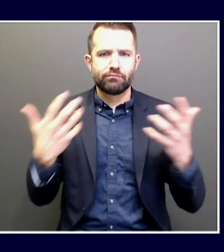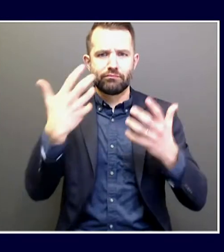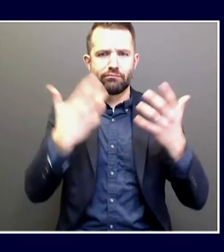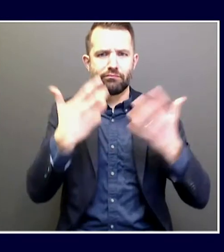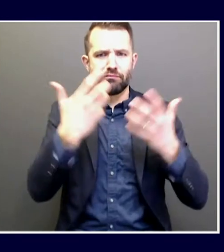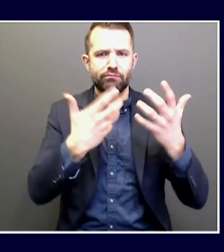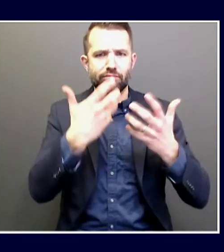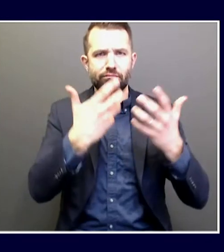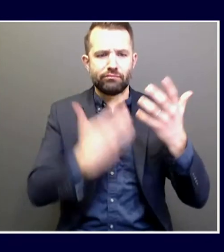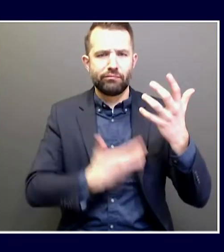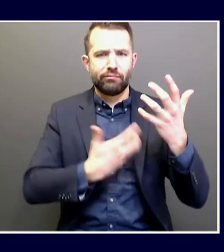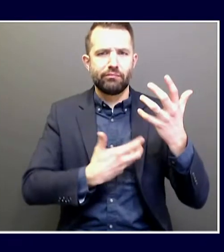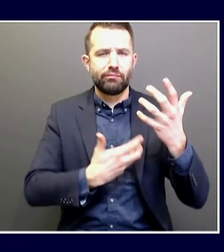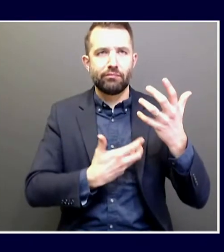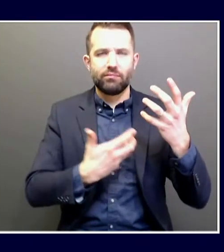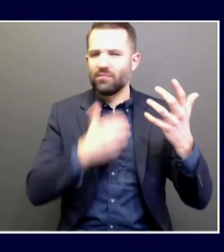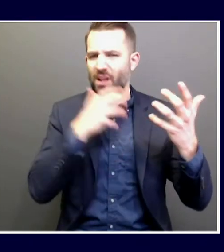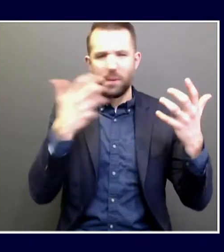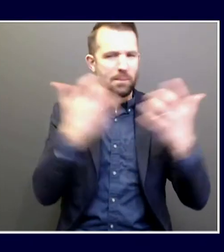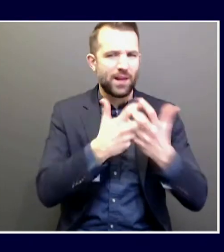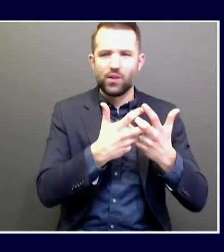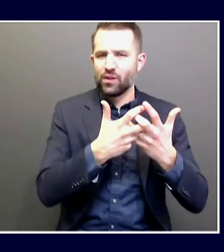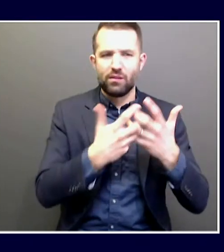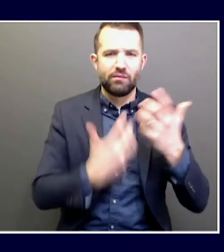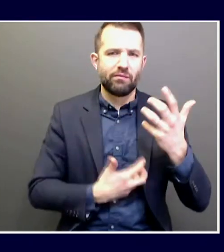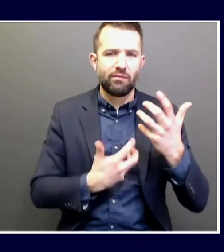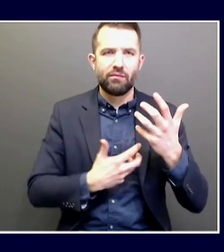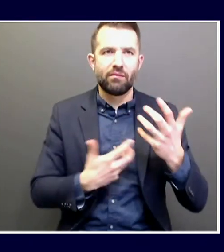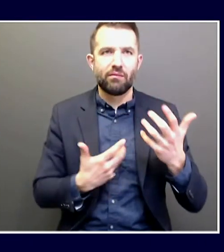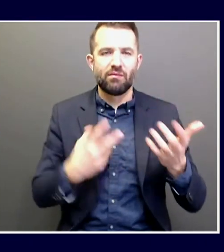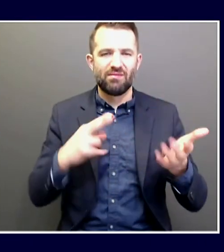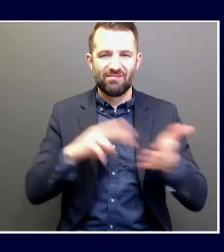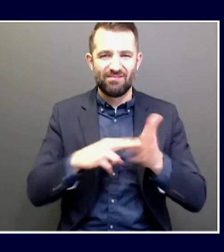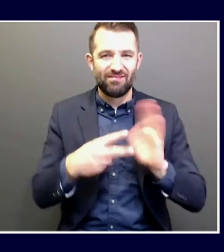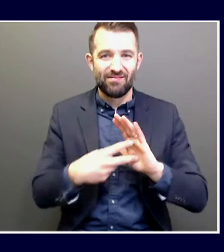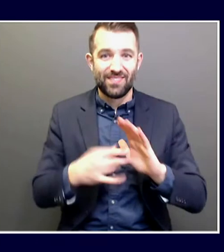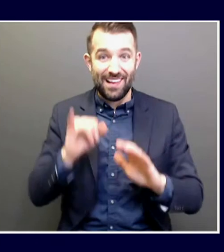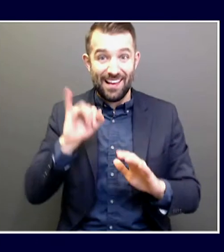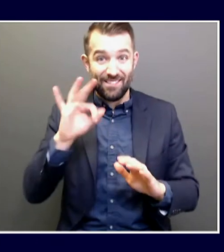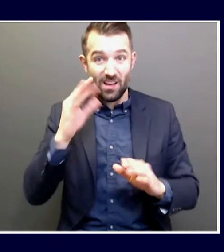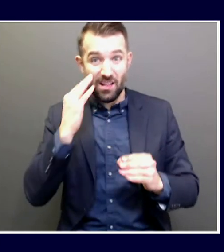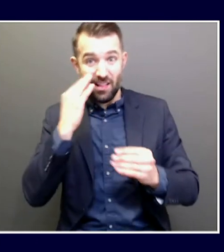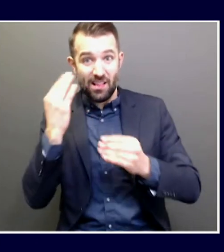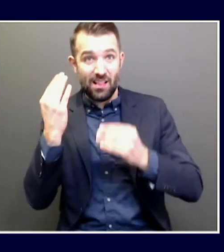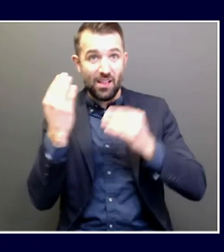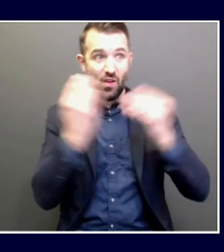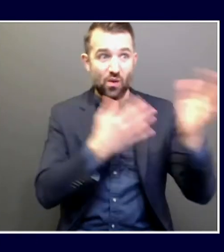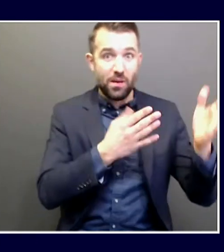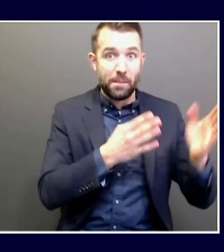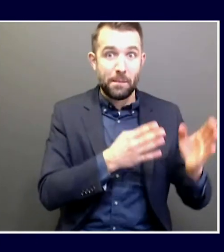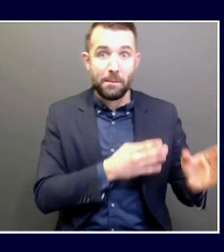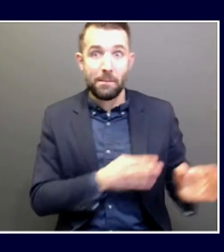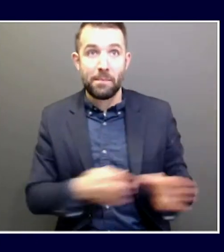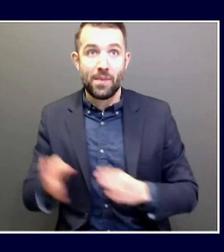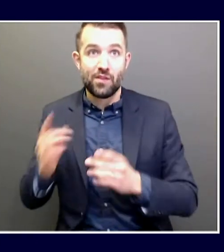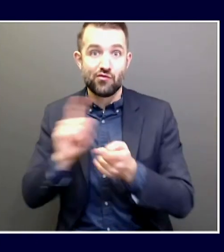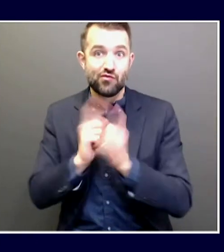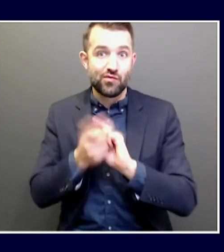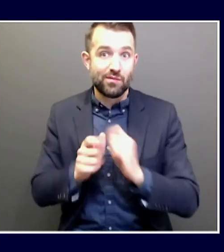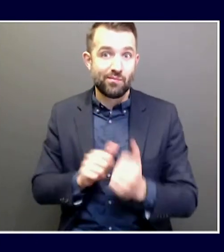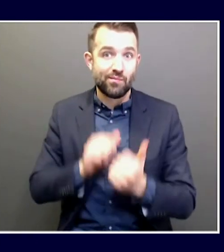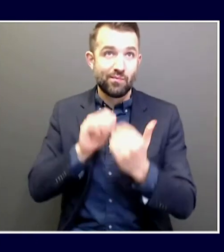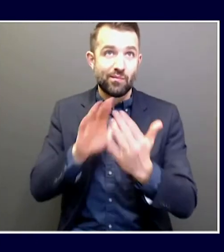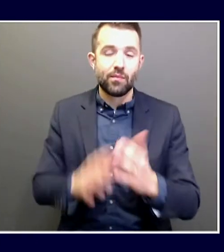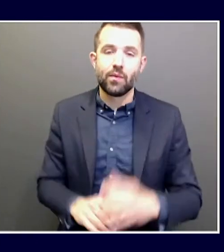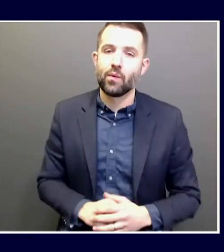it? No, Commissioner? No, I mean, just to be perfectly clear, there is no requirement in the US